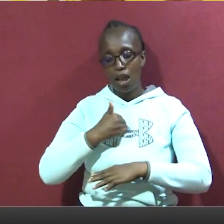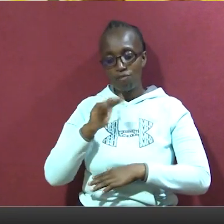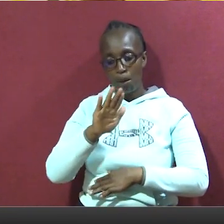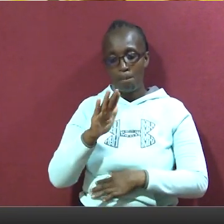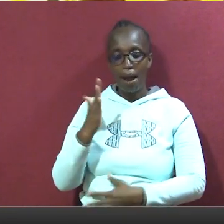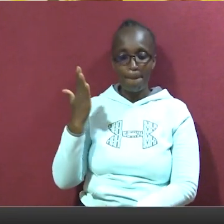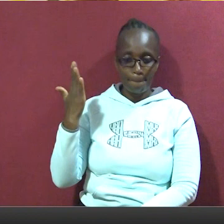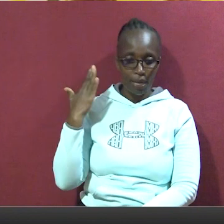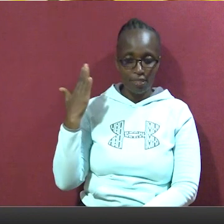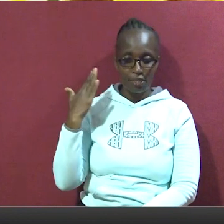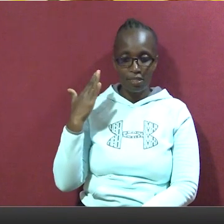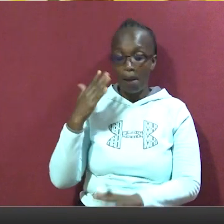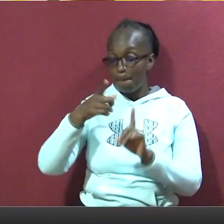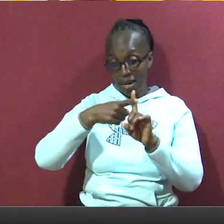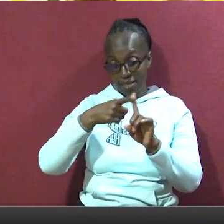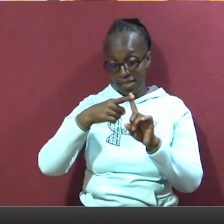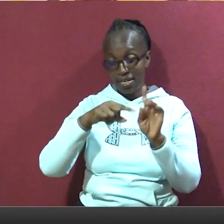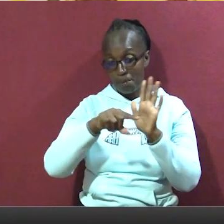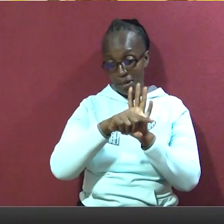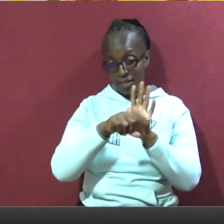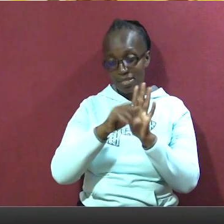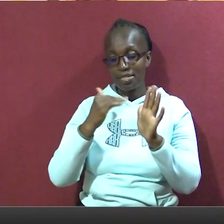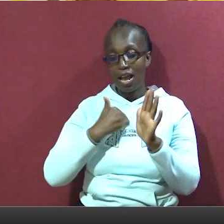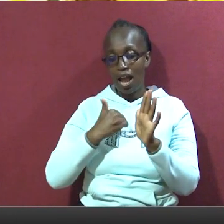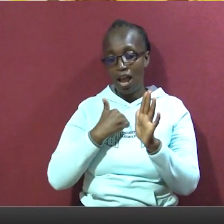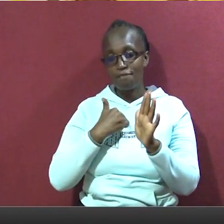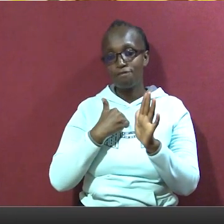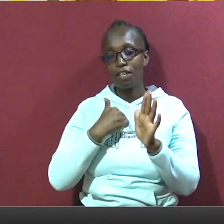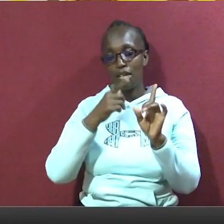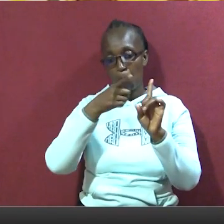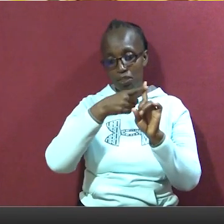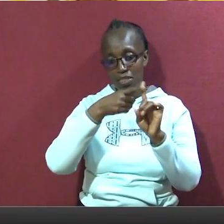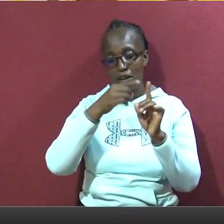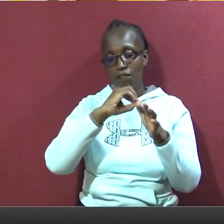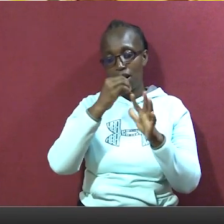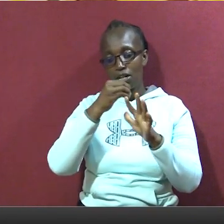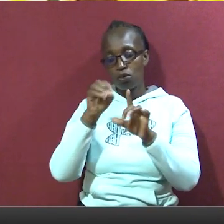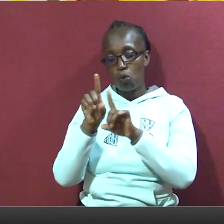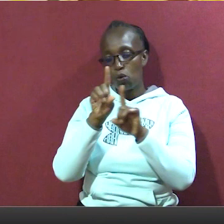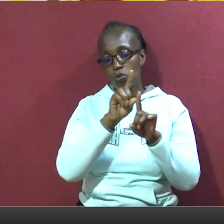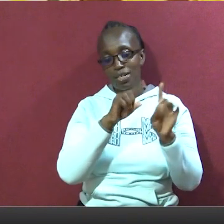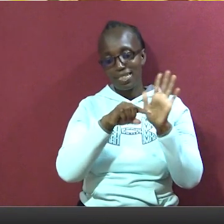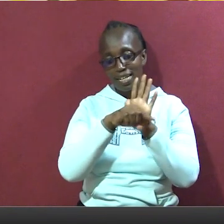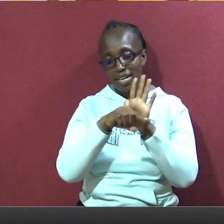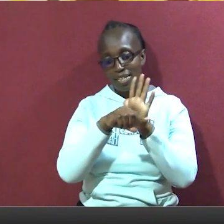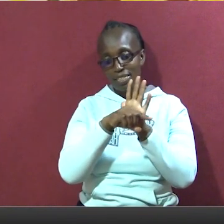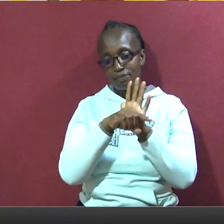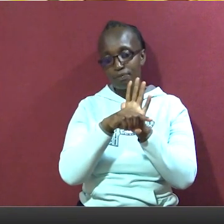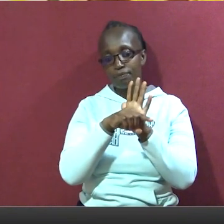has the plus, has its plus, and has its minus. It has some scores and also some